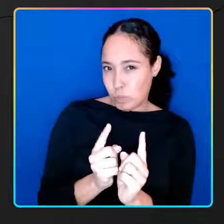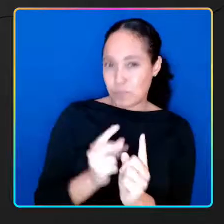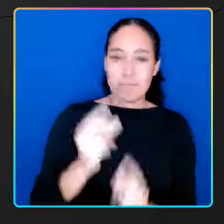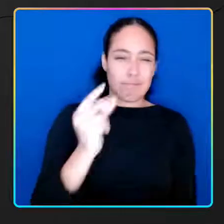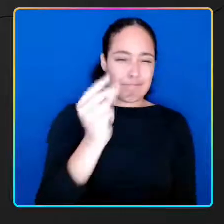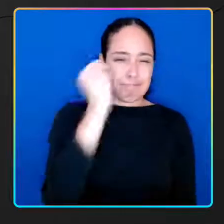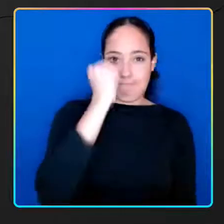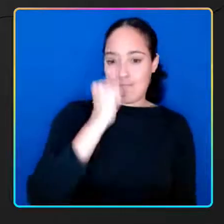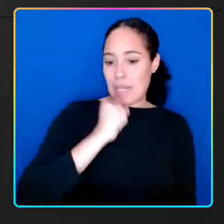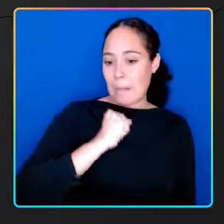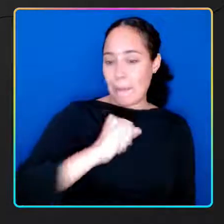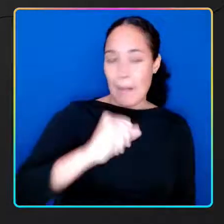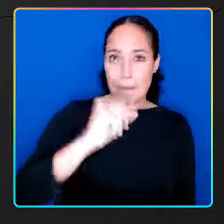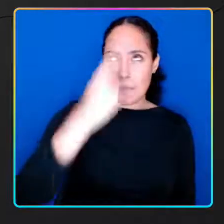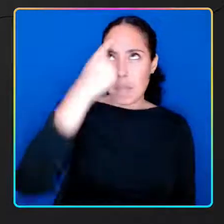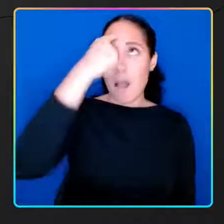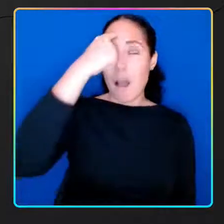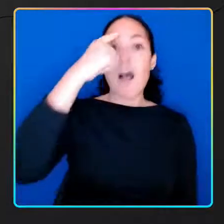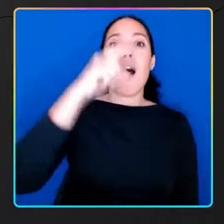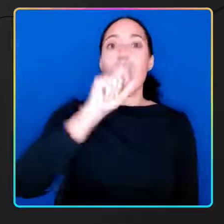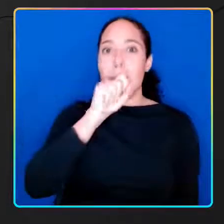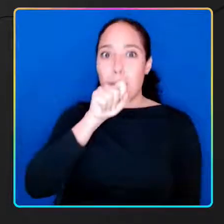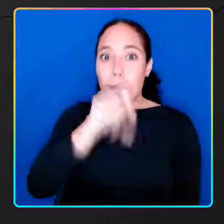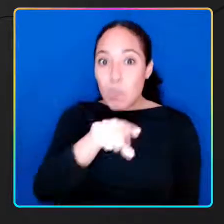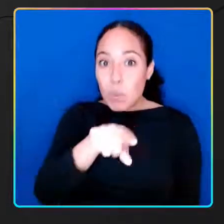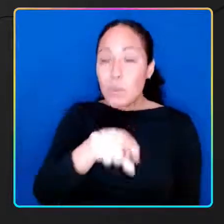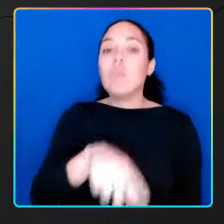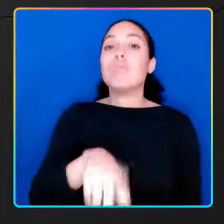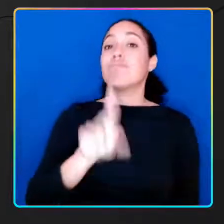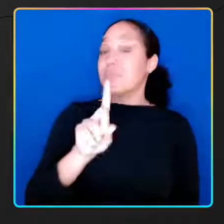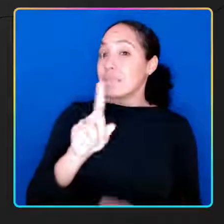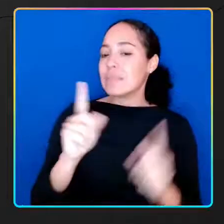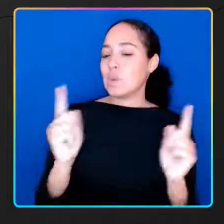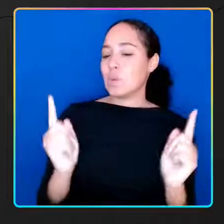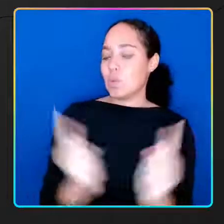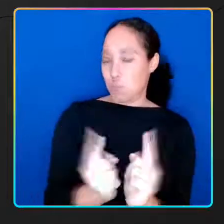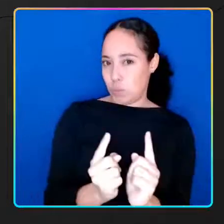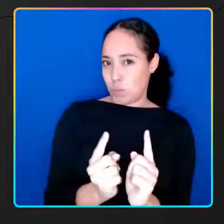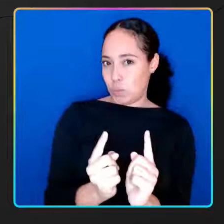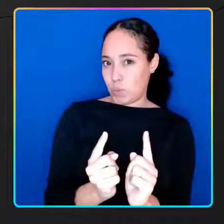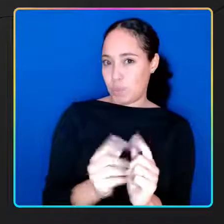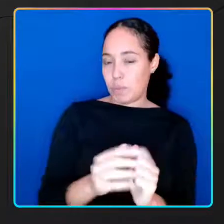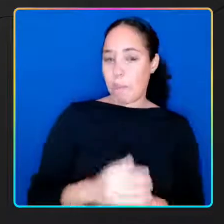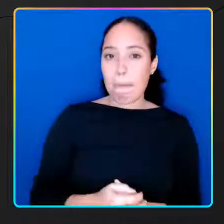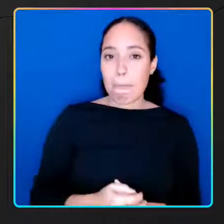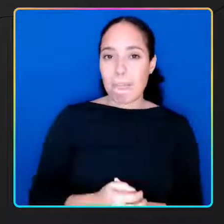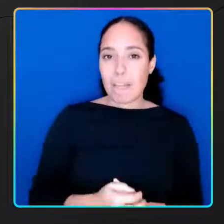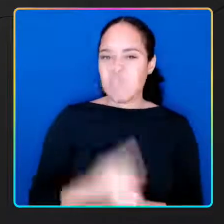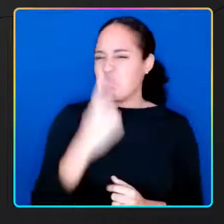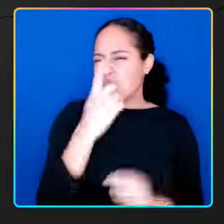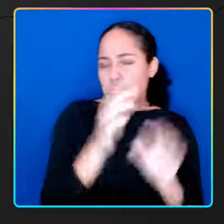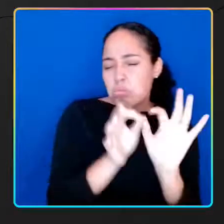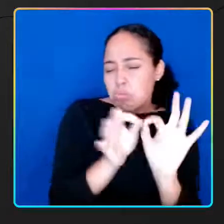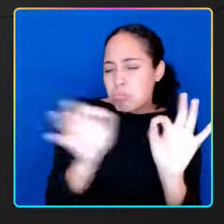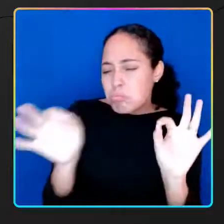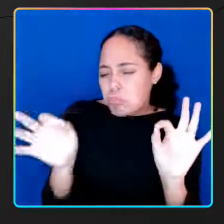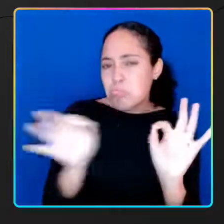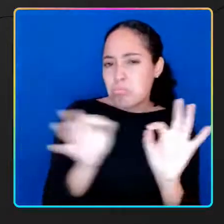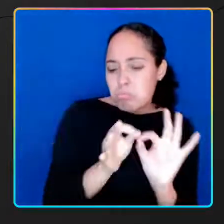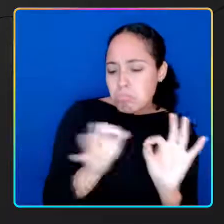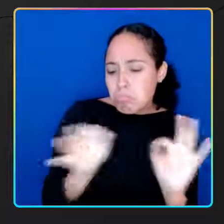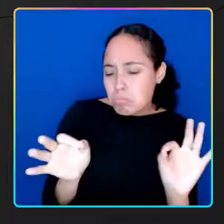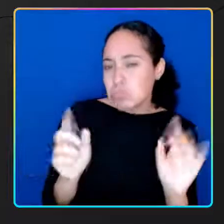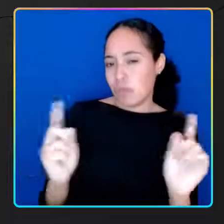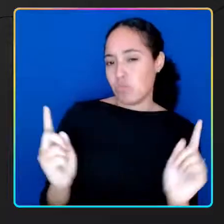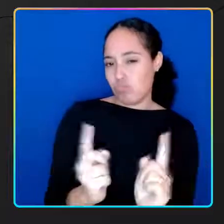So the first thing that comes to your mind. And if you can, no more than a sentence or 2 long. We have broken